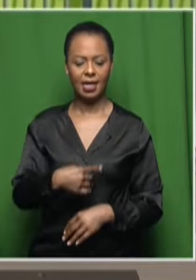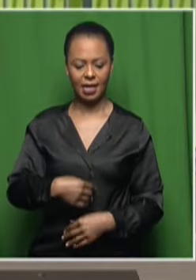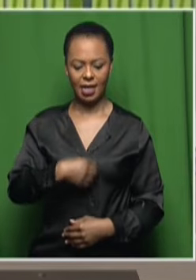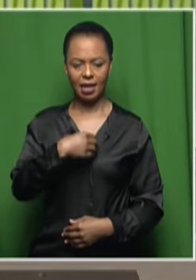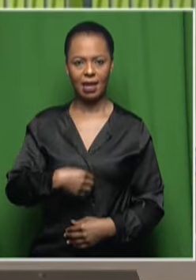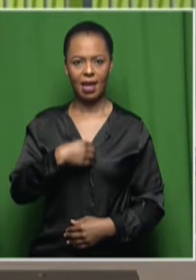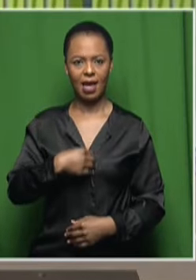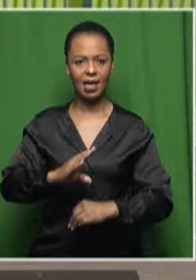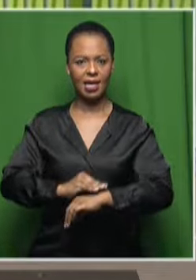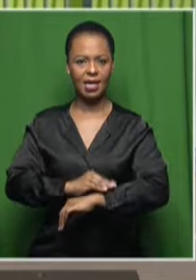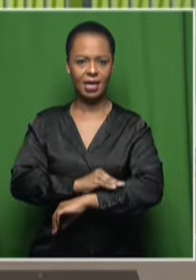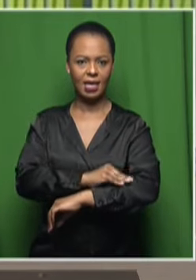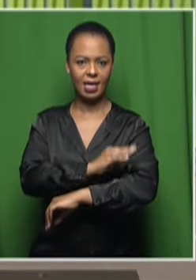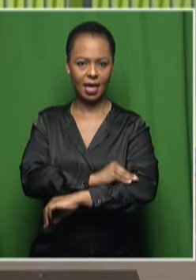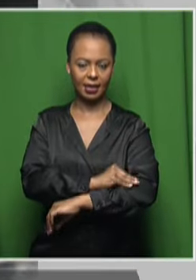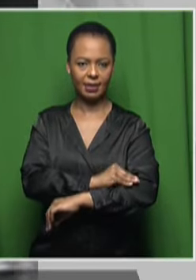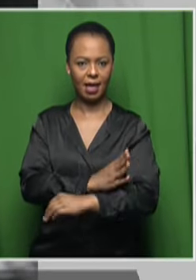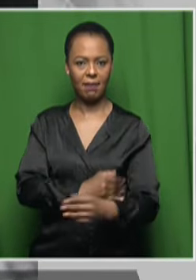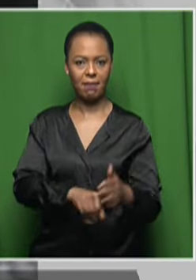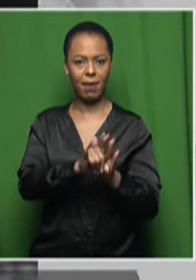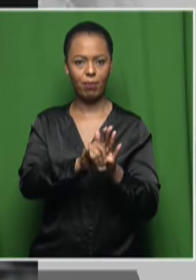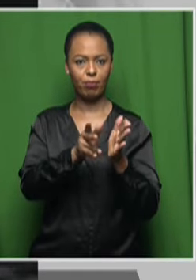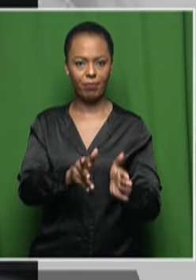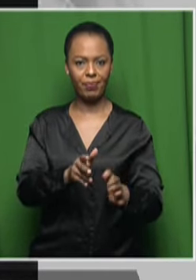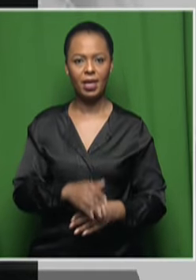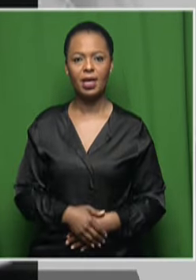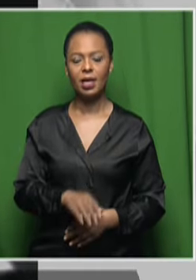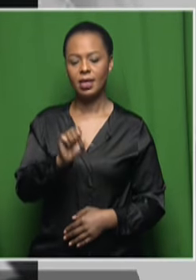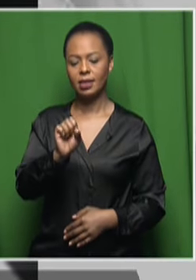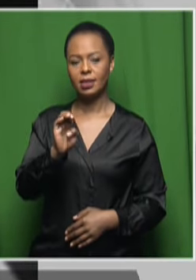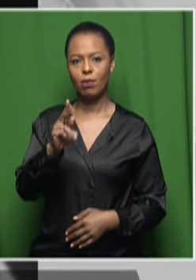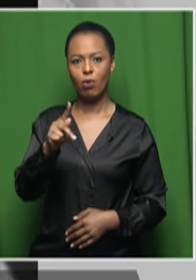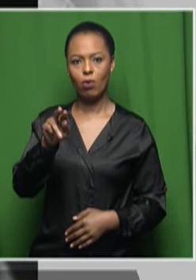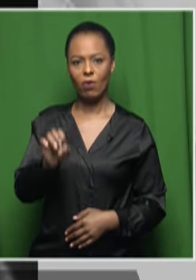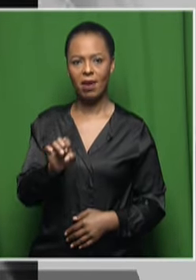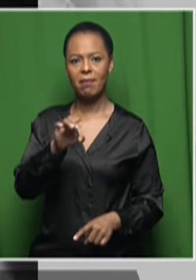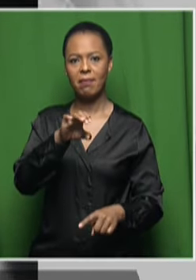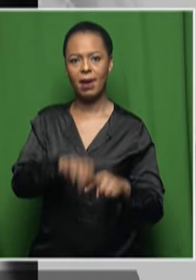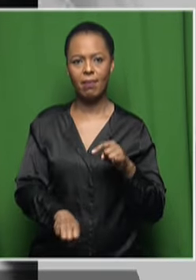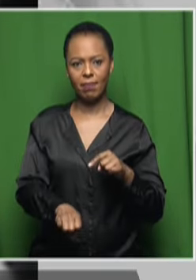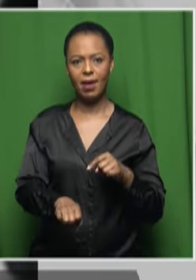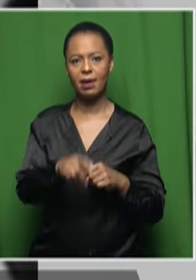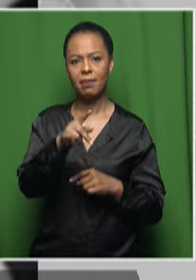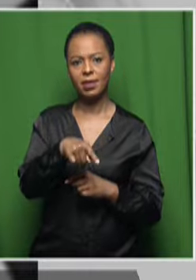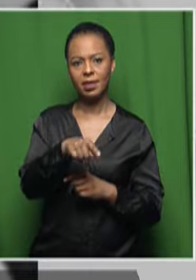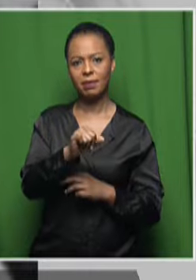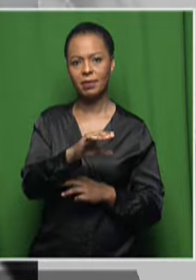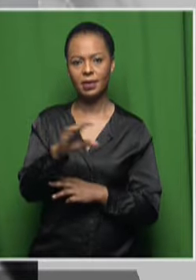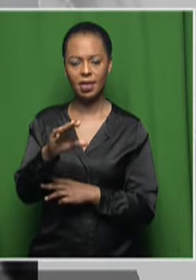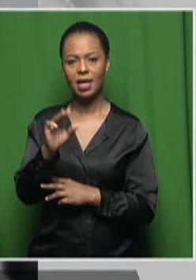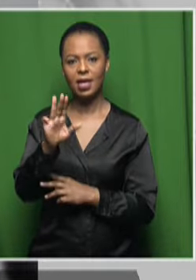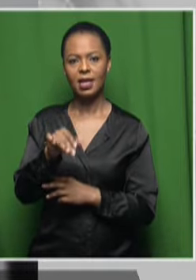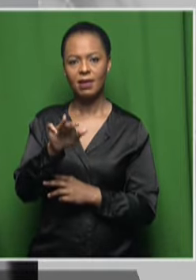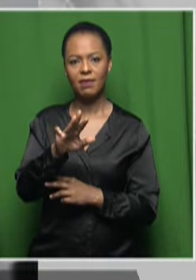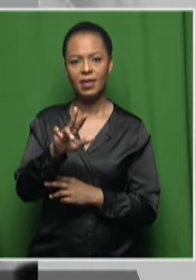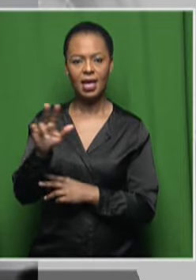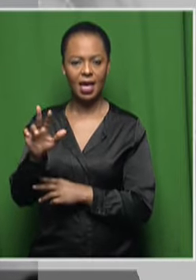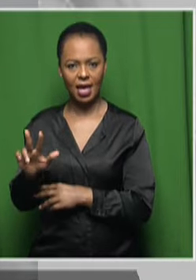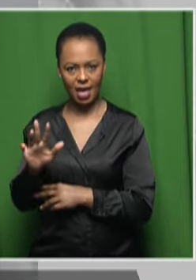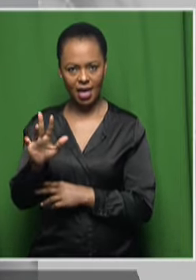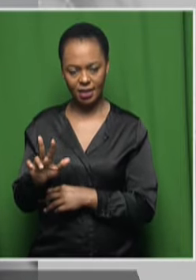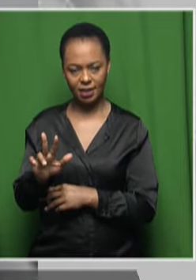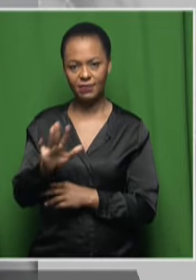and complications. Sobukwe founded the Pan Africanist Congress in 1958 after breaking away from the ANC.